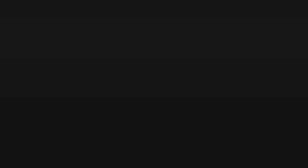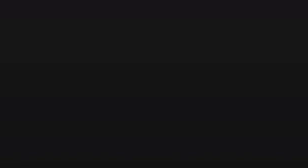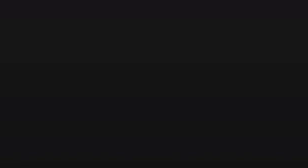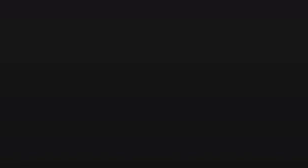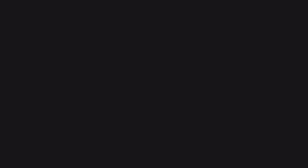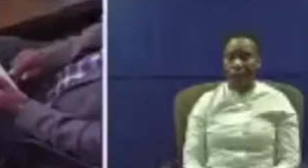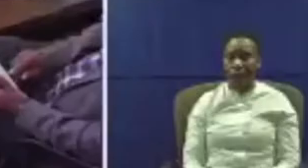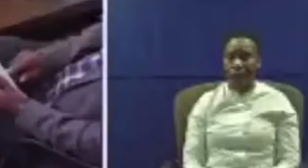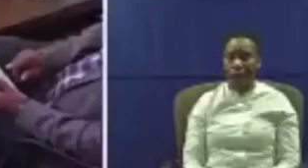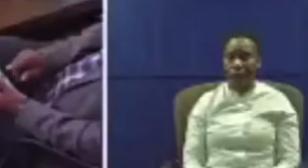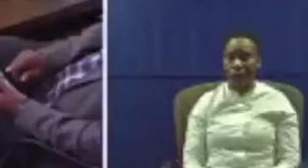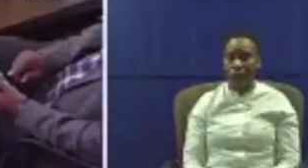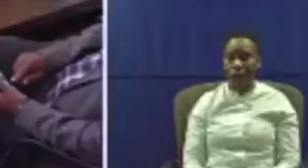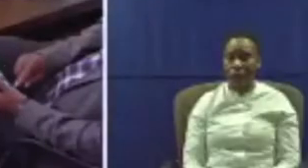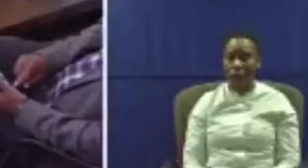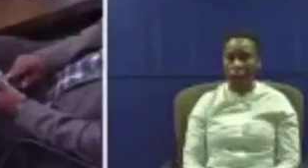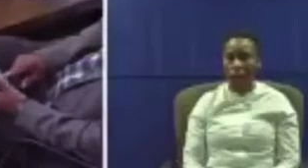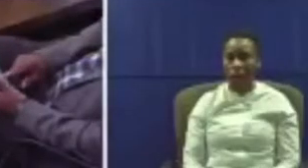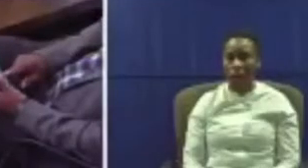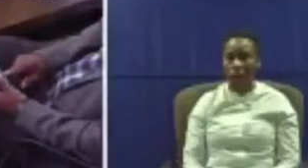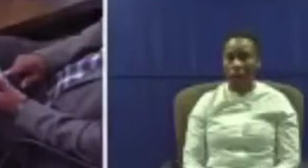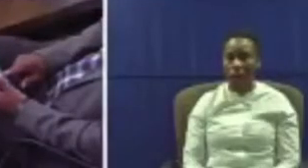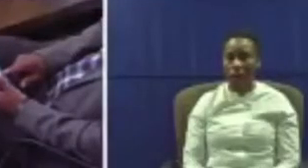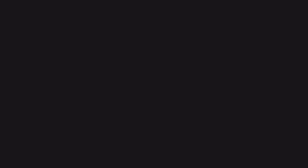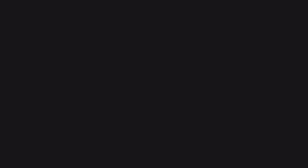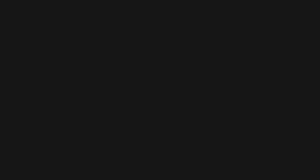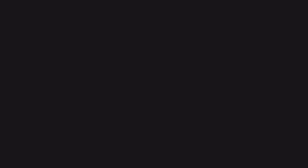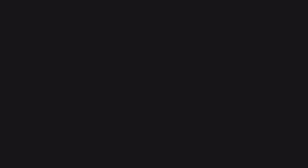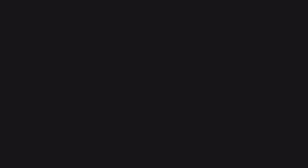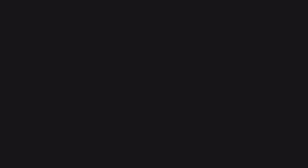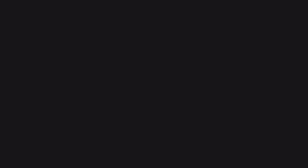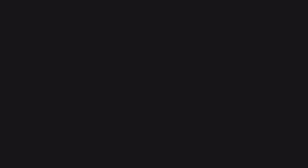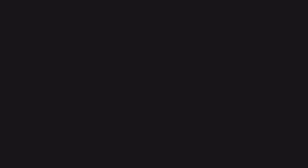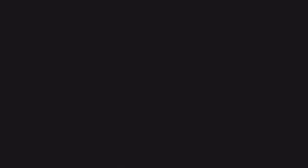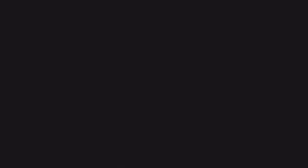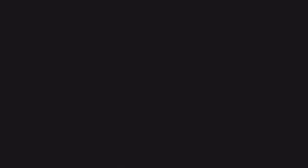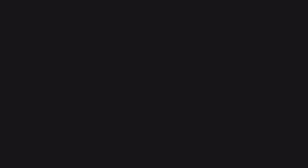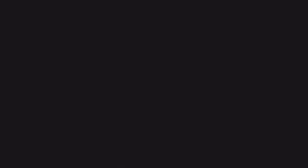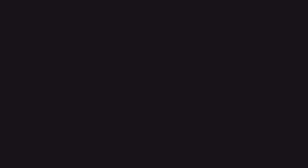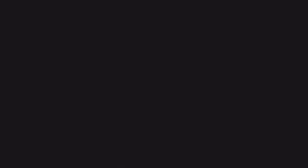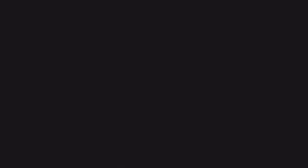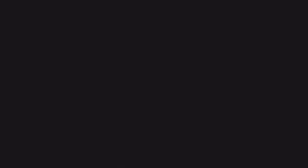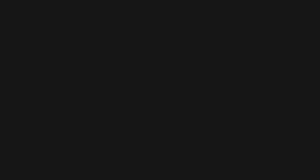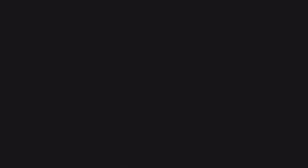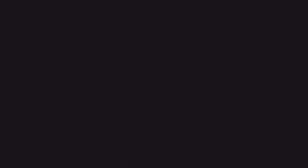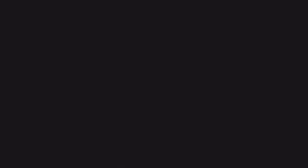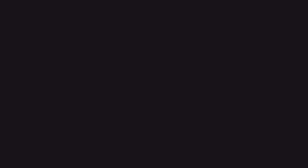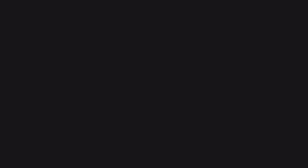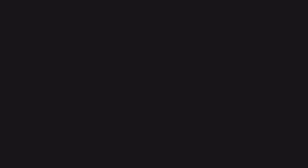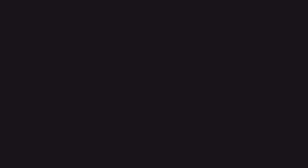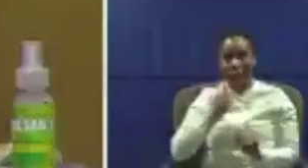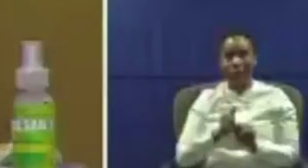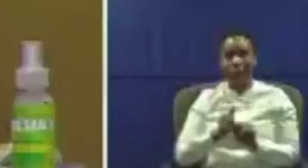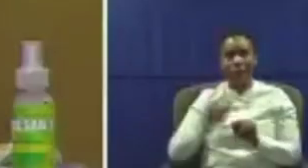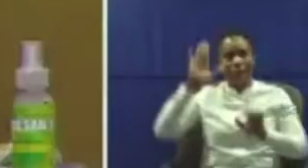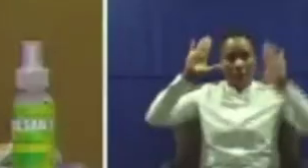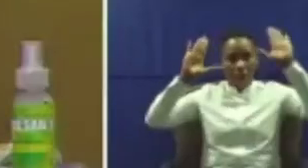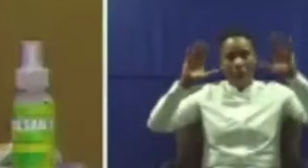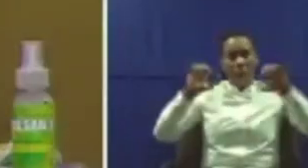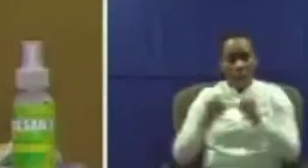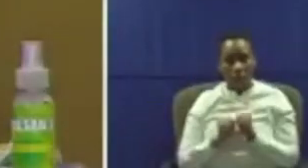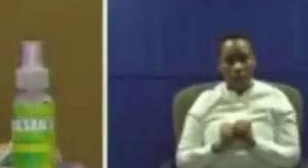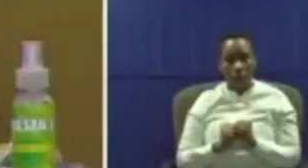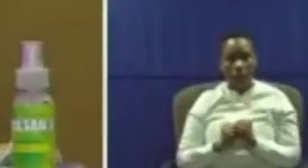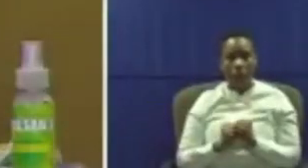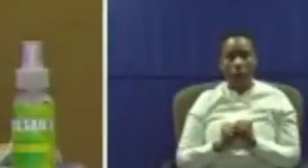Honorable members, will you please lower your hands? Honorable members, lower your hands.